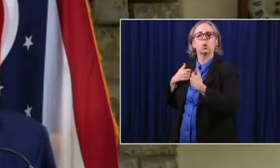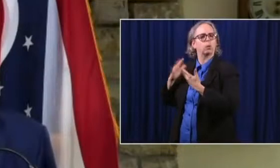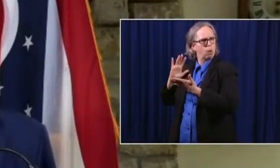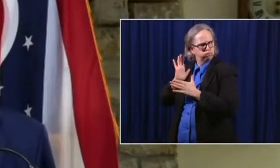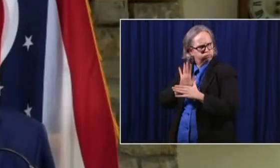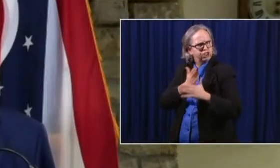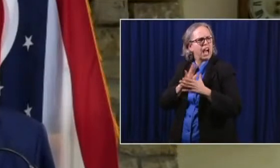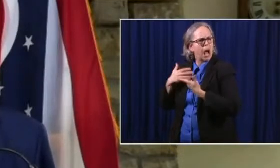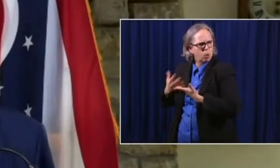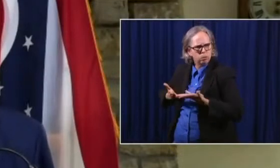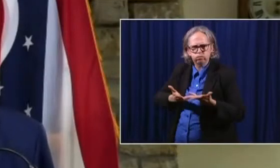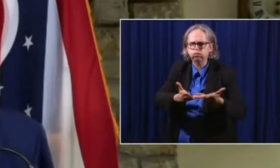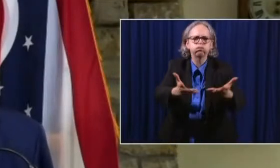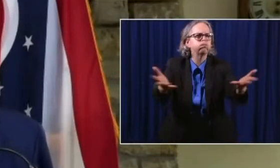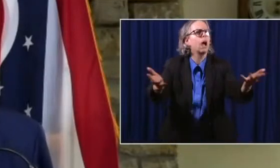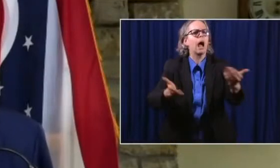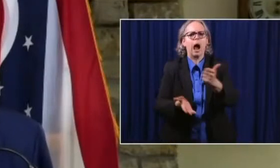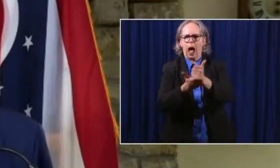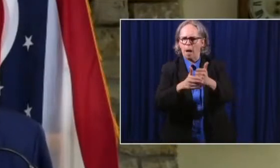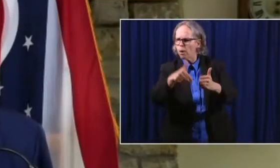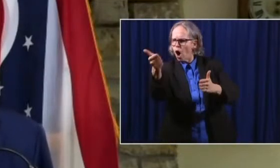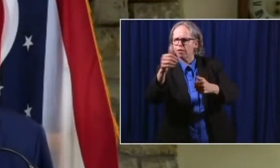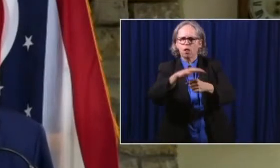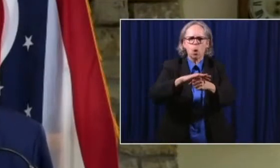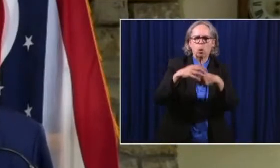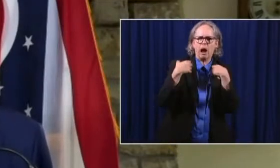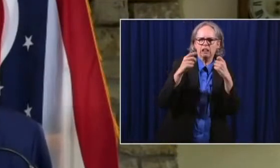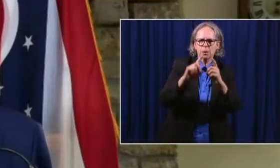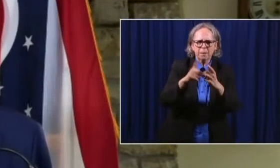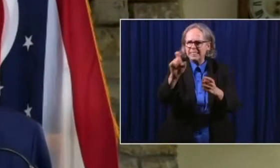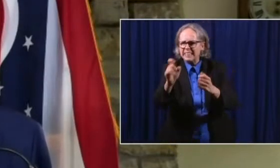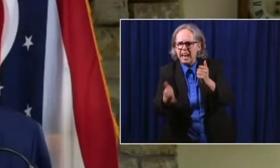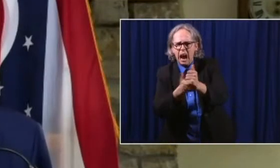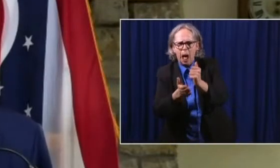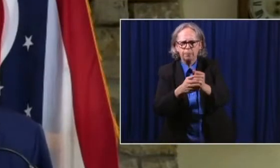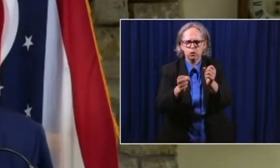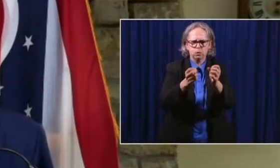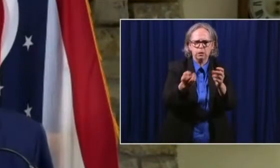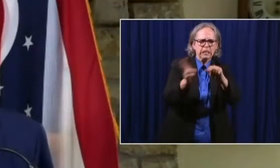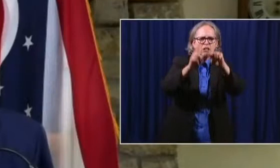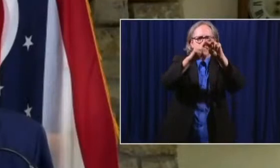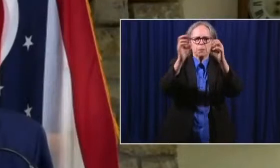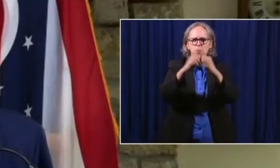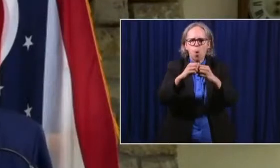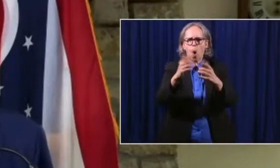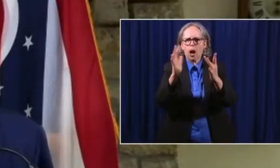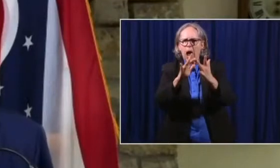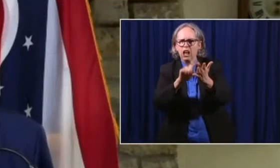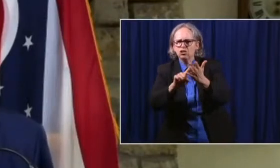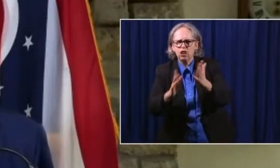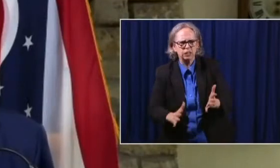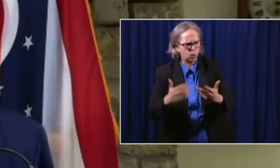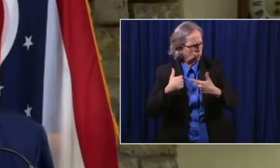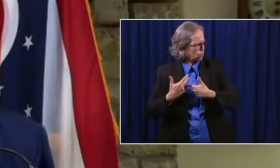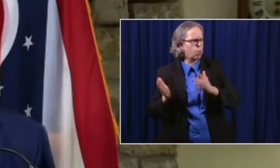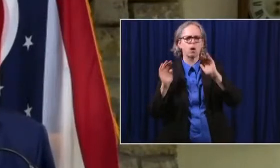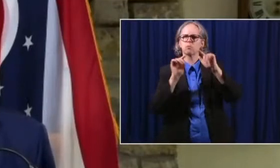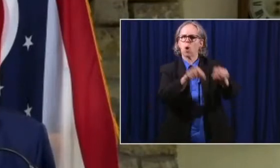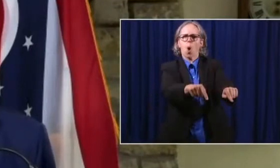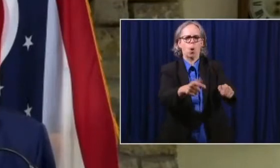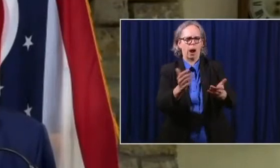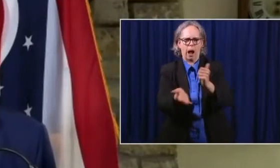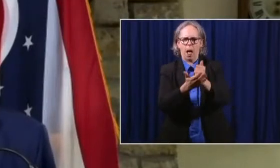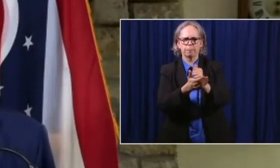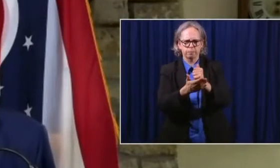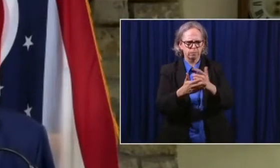in the gaps when the local health departments have got a surge and they can't keep up with the surge. So I'll check into that, what's going on